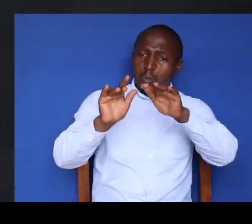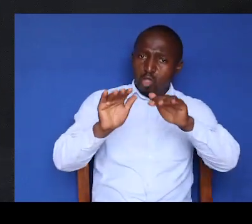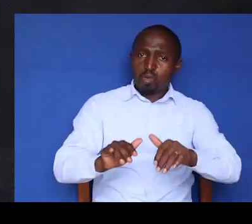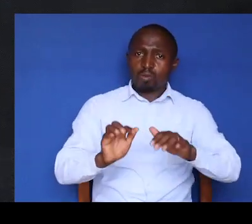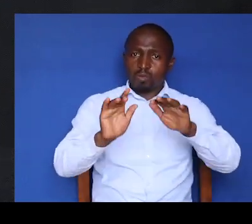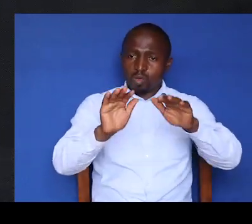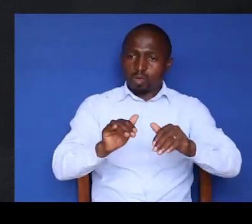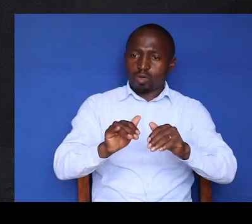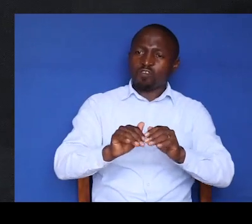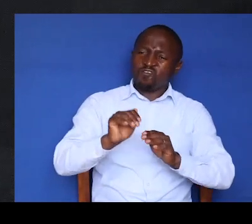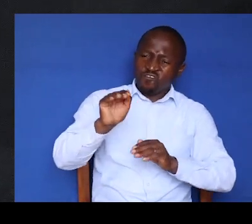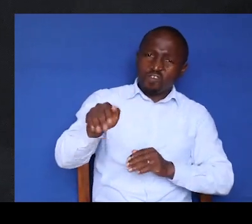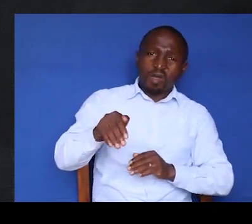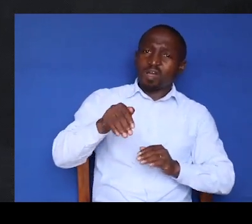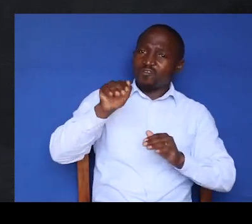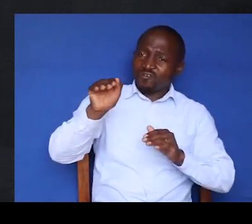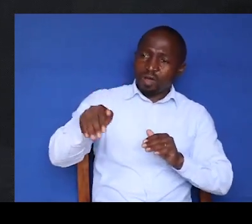towards another river.